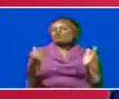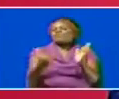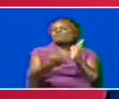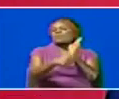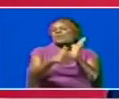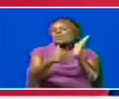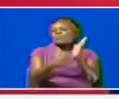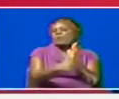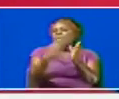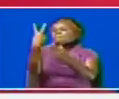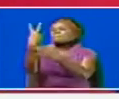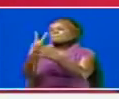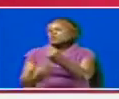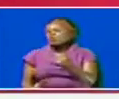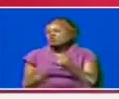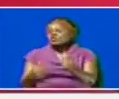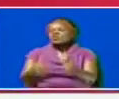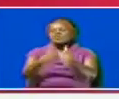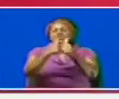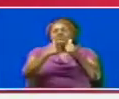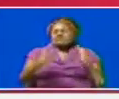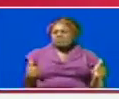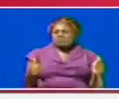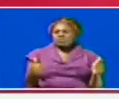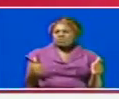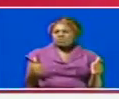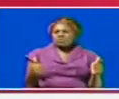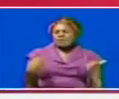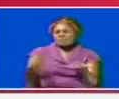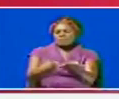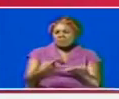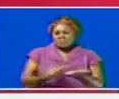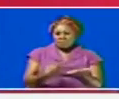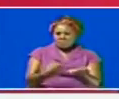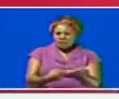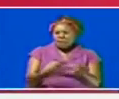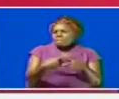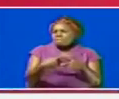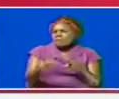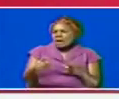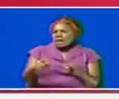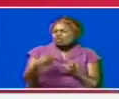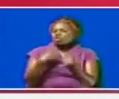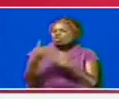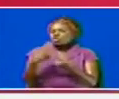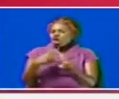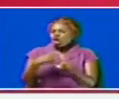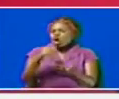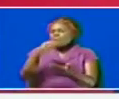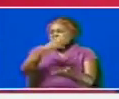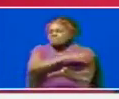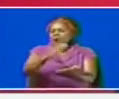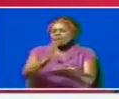standoff, both sides have reacted, saying there is need for dialogue, but they insist there will be no talks about power